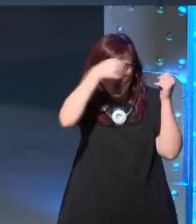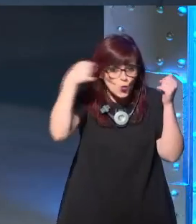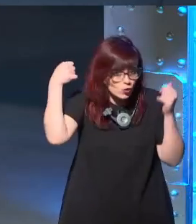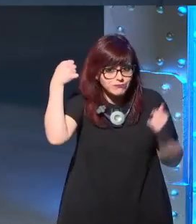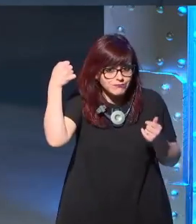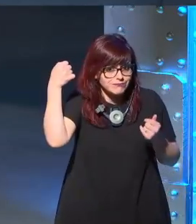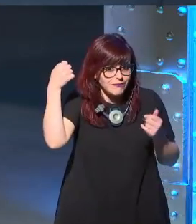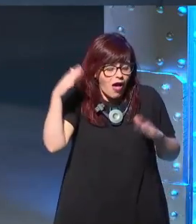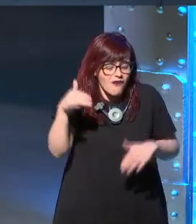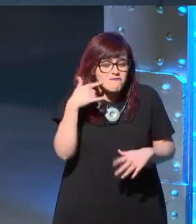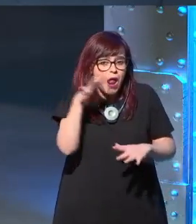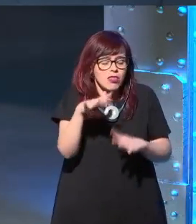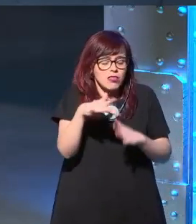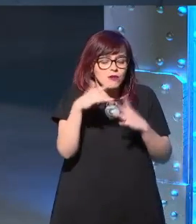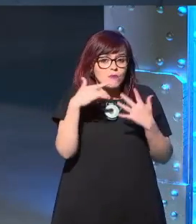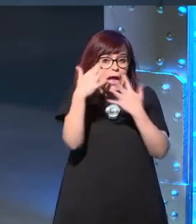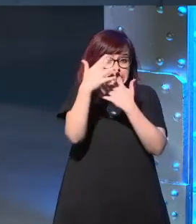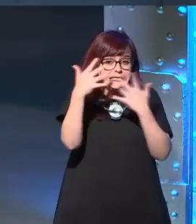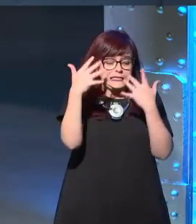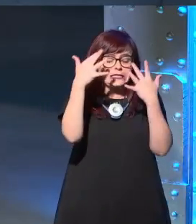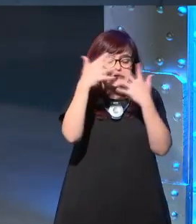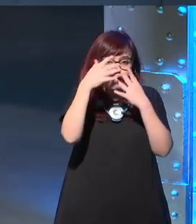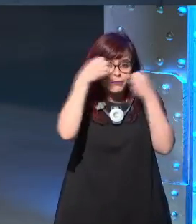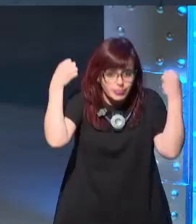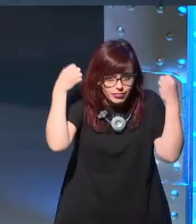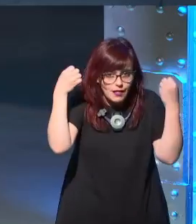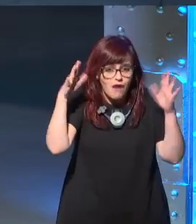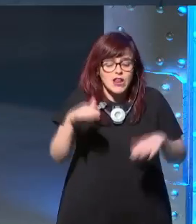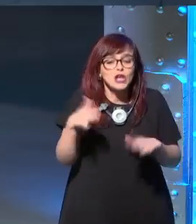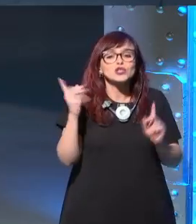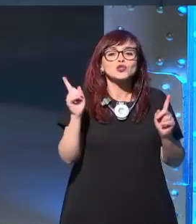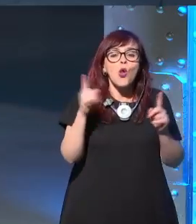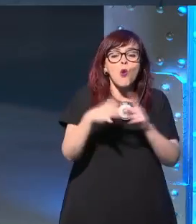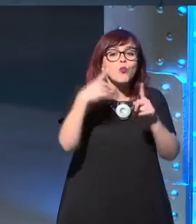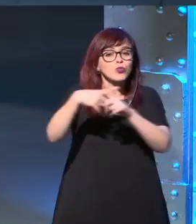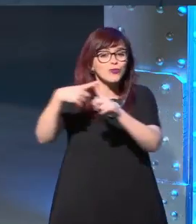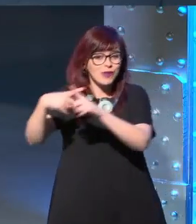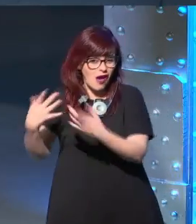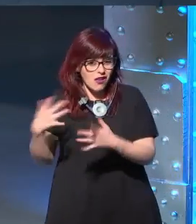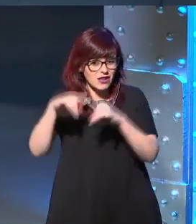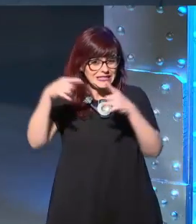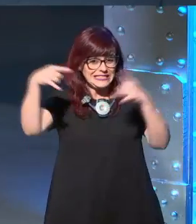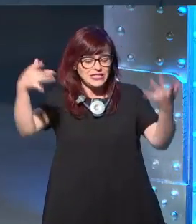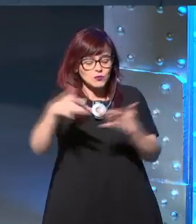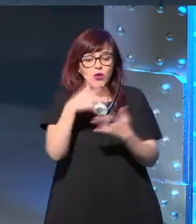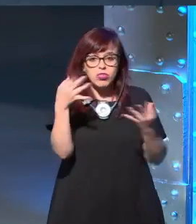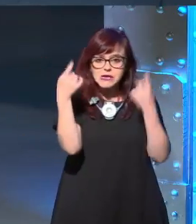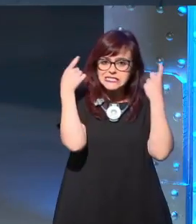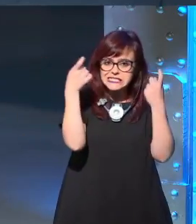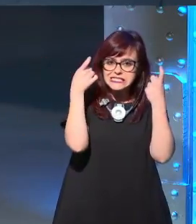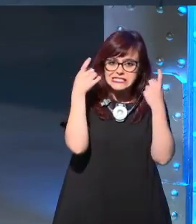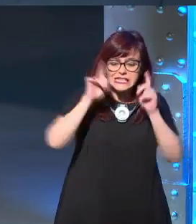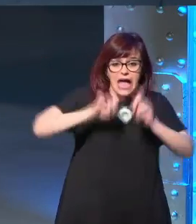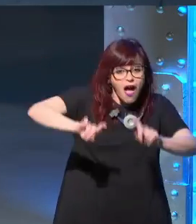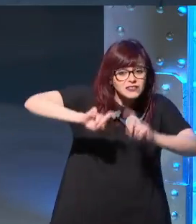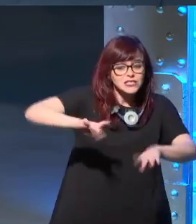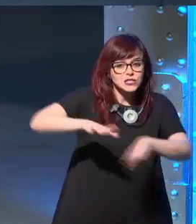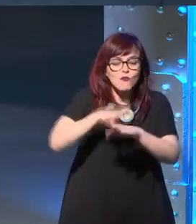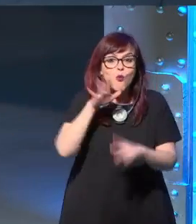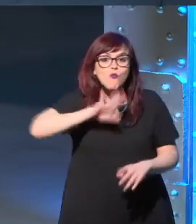multiplication table or whatever. We just have to not teach our children how to be curious and have a sense of wonder. We just